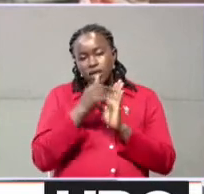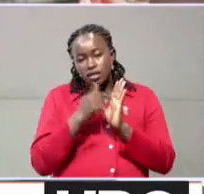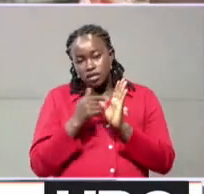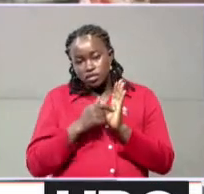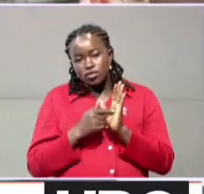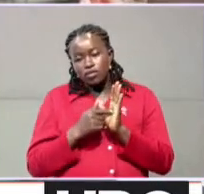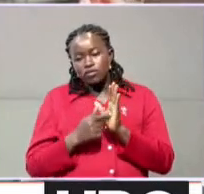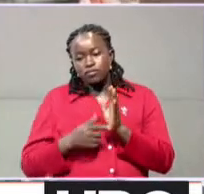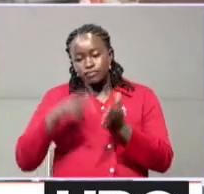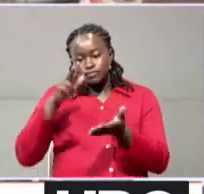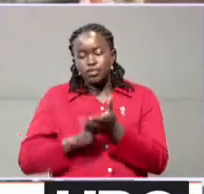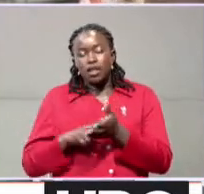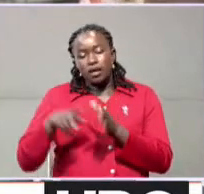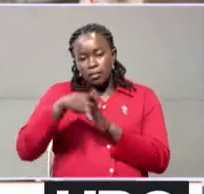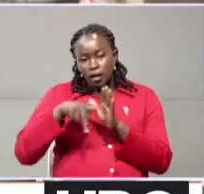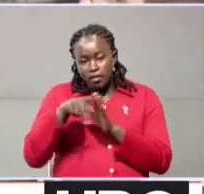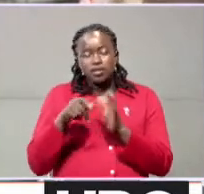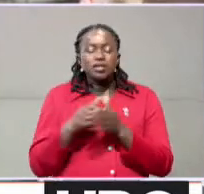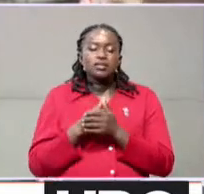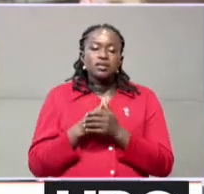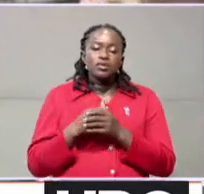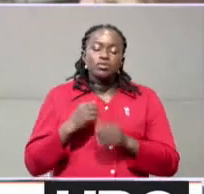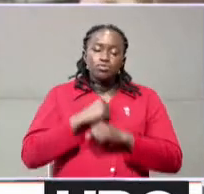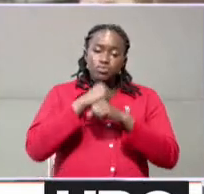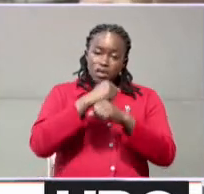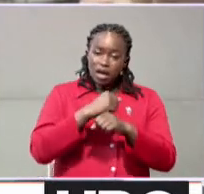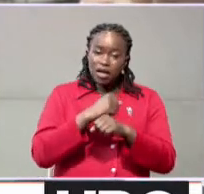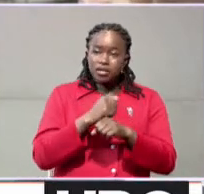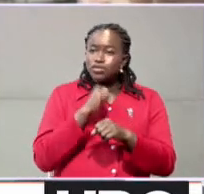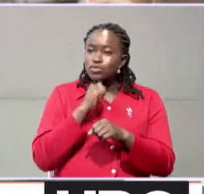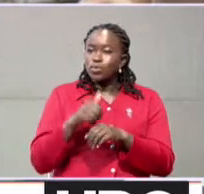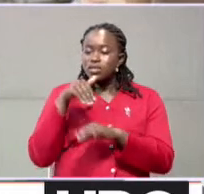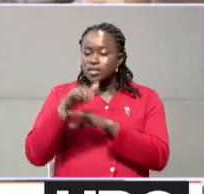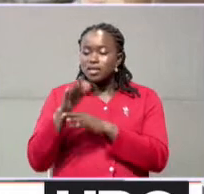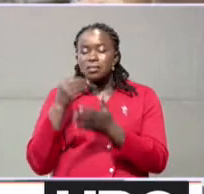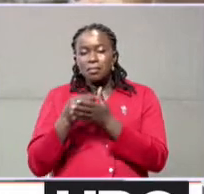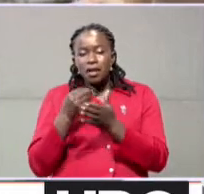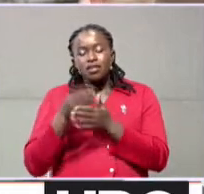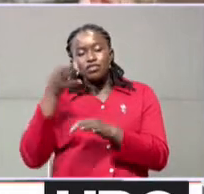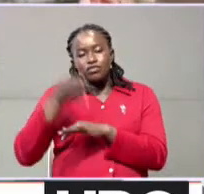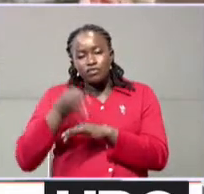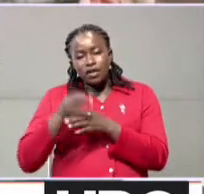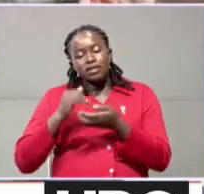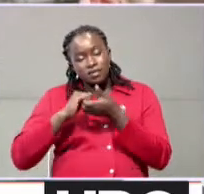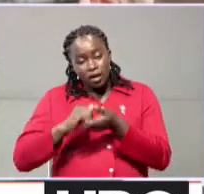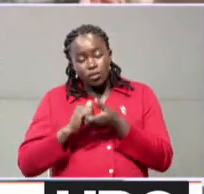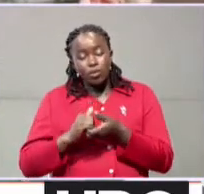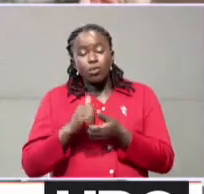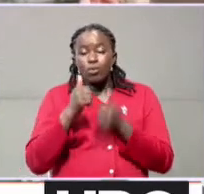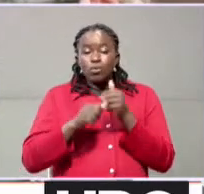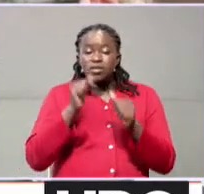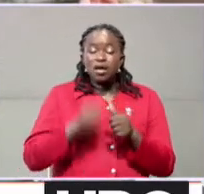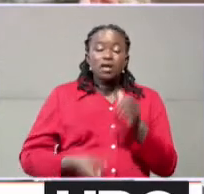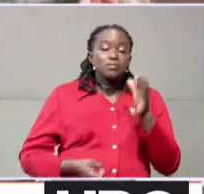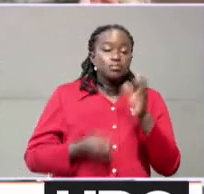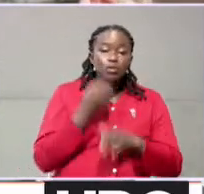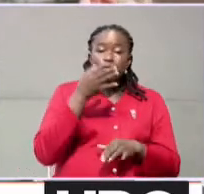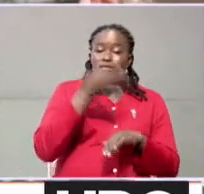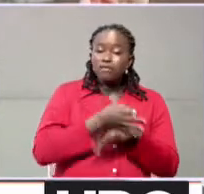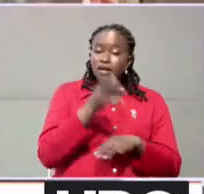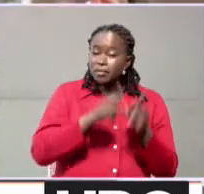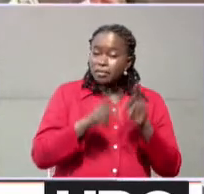parishes to guard against sending money to ineligible circles that could be formed by schemas